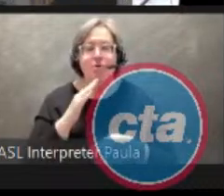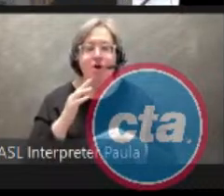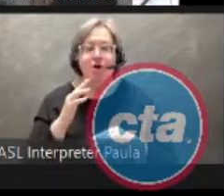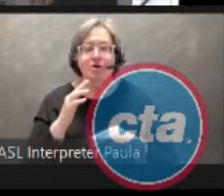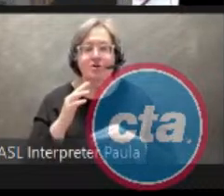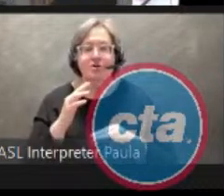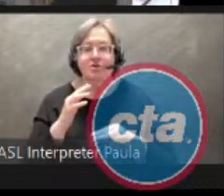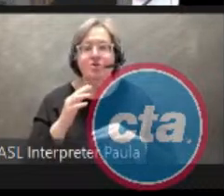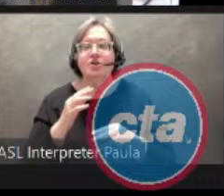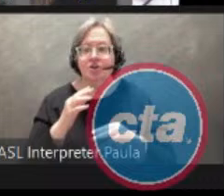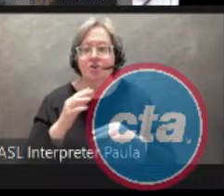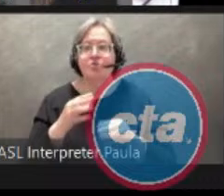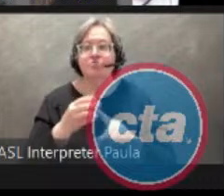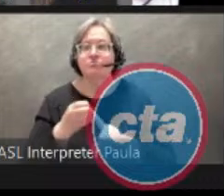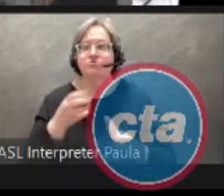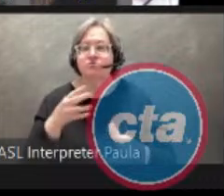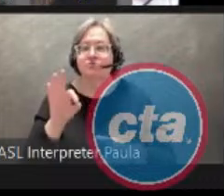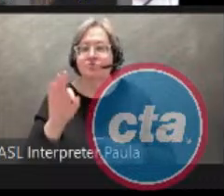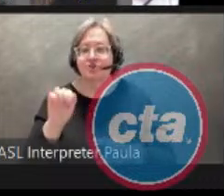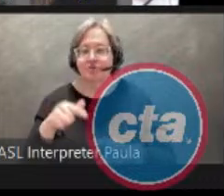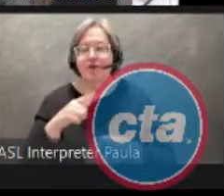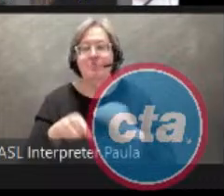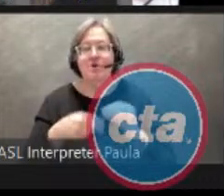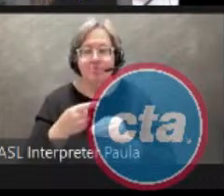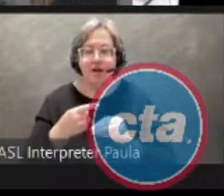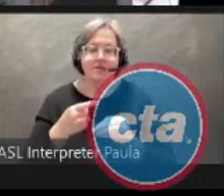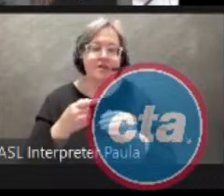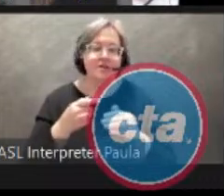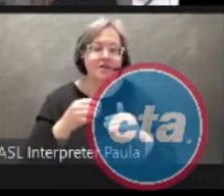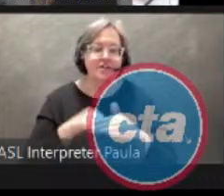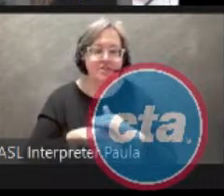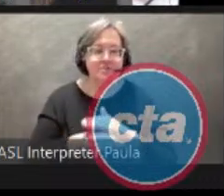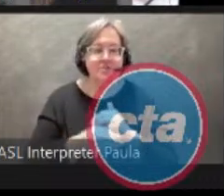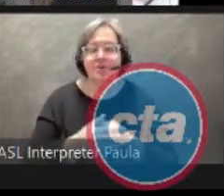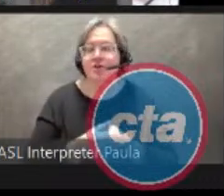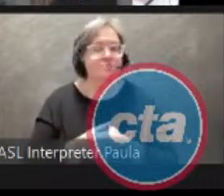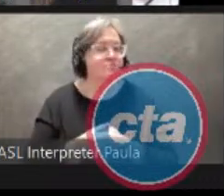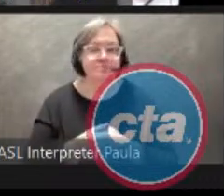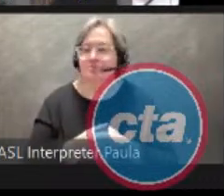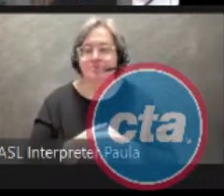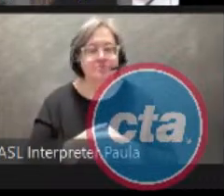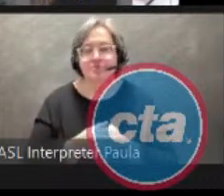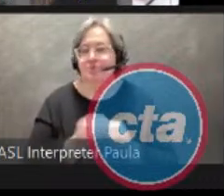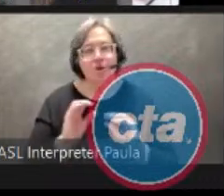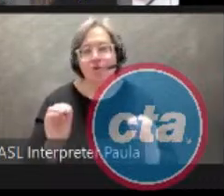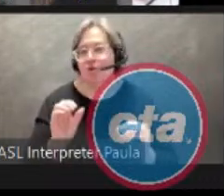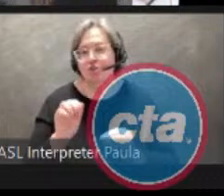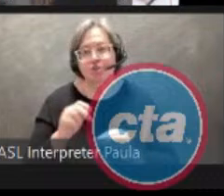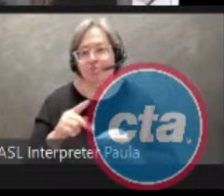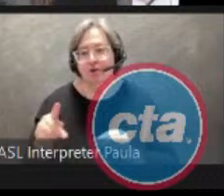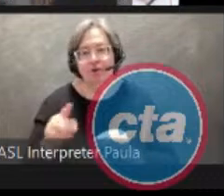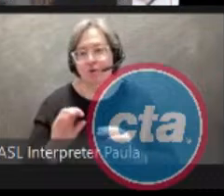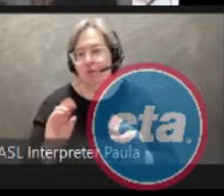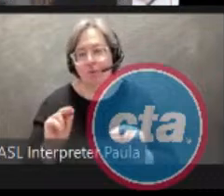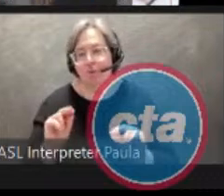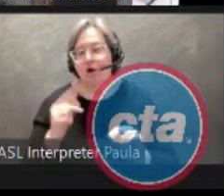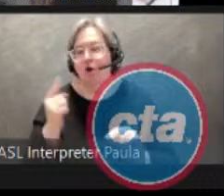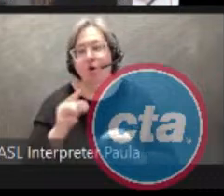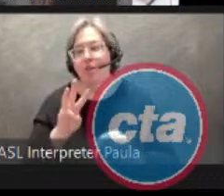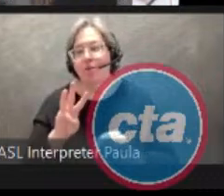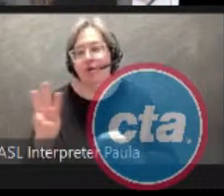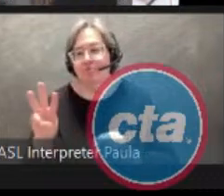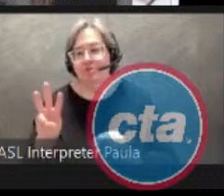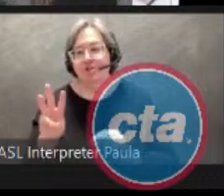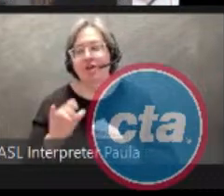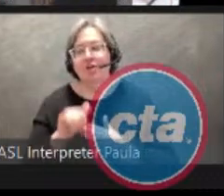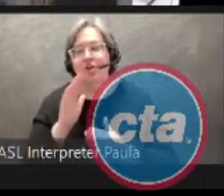further that FAQ on the website regarding accessibility and such of that nature. There won't be an app There will just be the website, which will